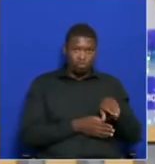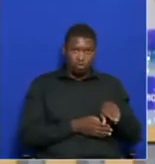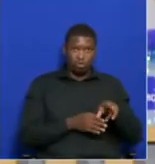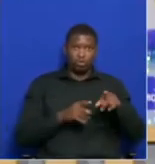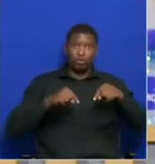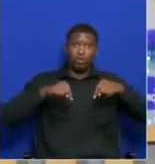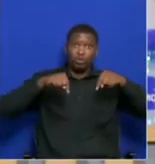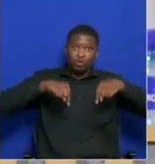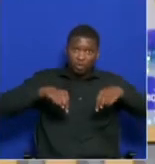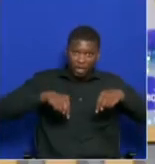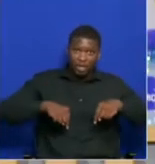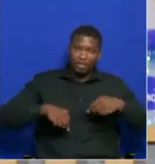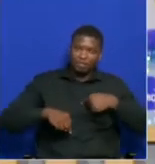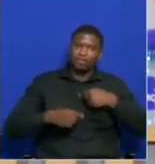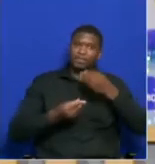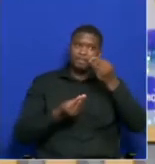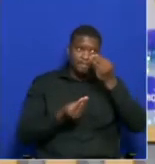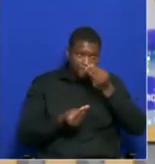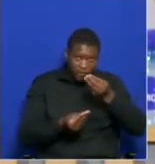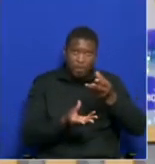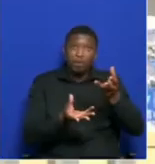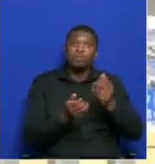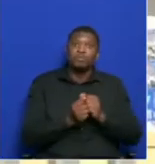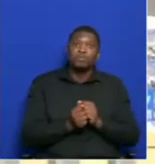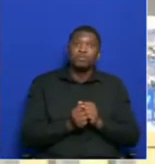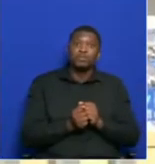record. So with the- basically, you are now saying,